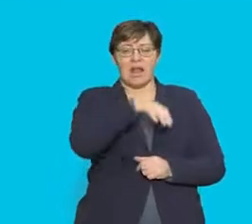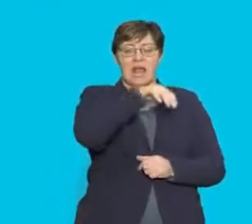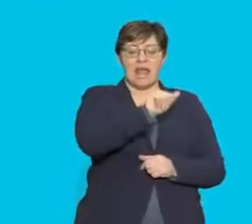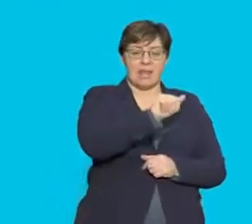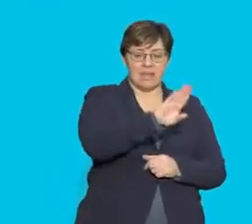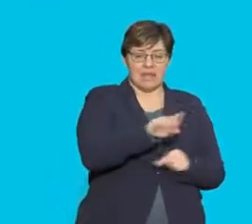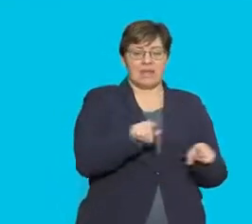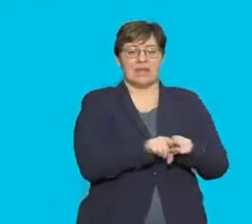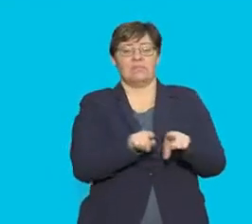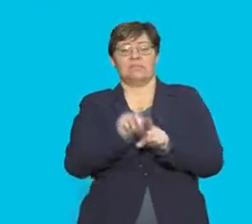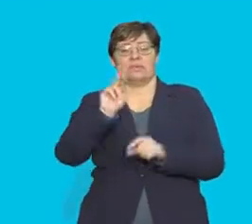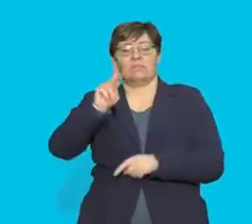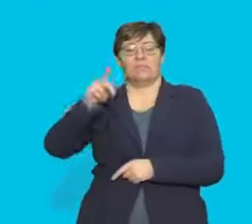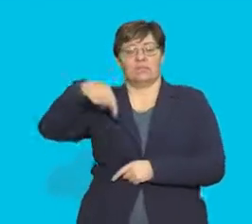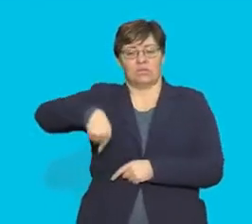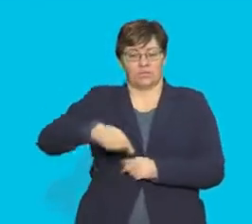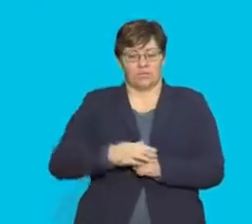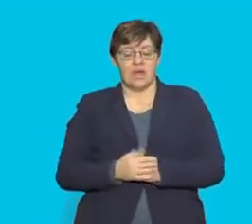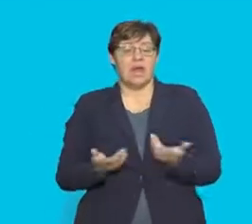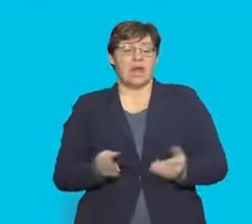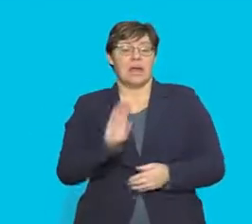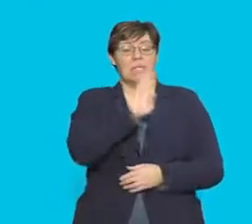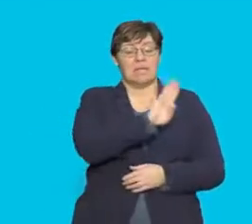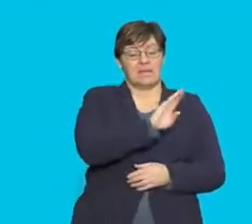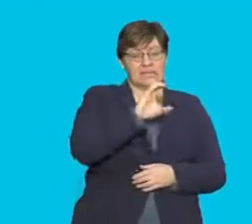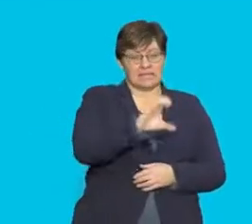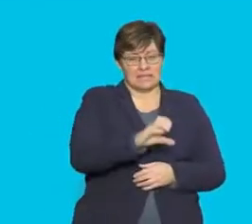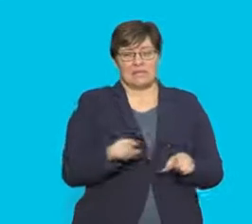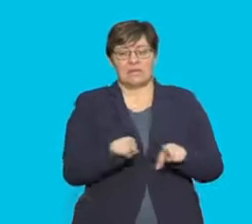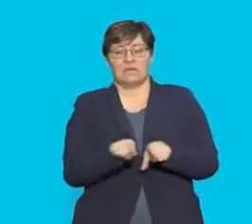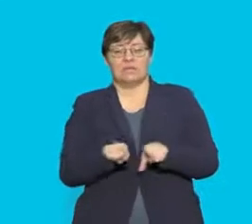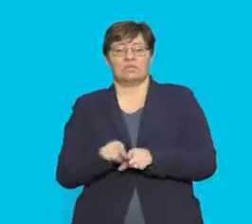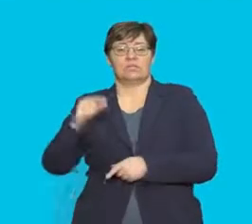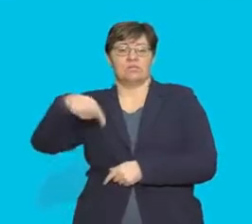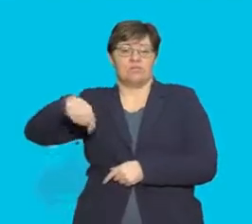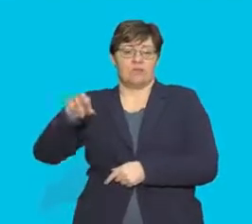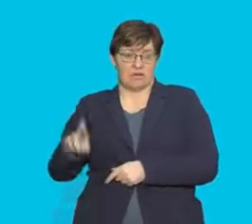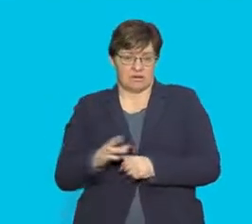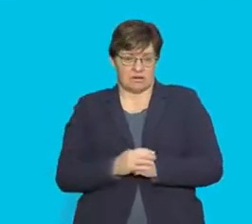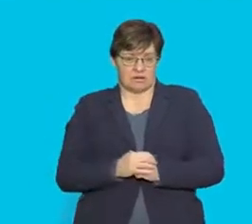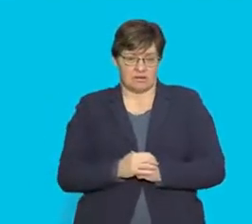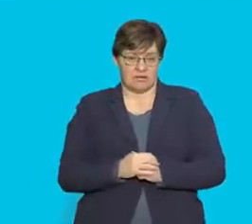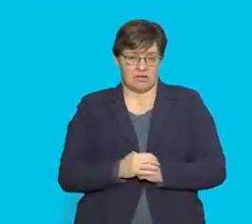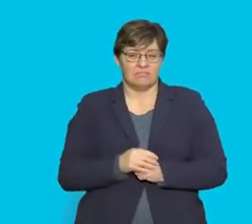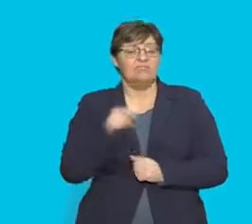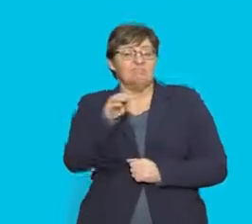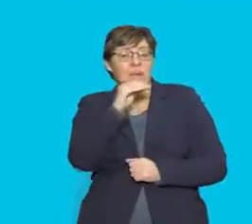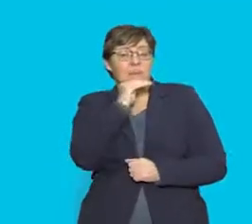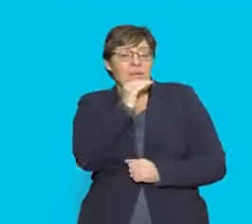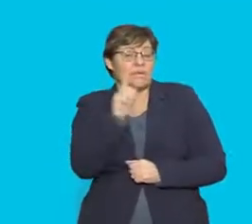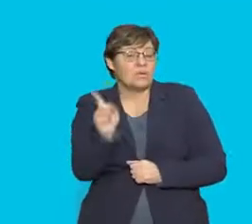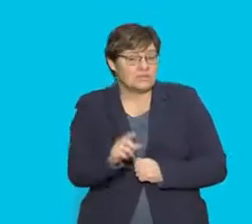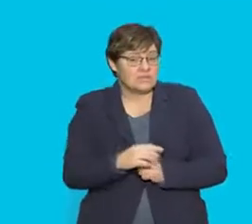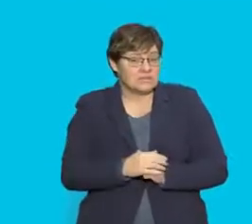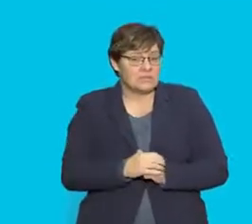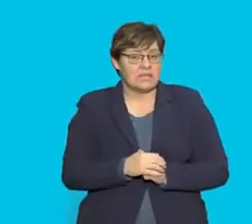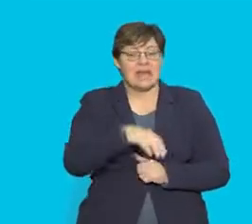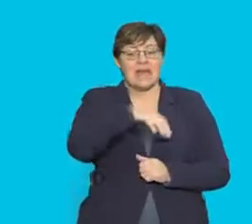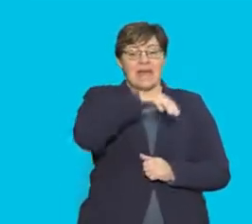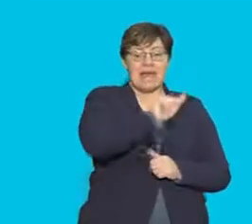is equal to P, Q, and B, C is equal to Q, R. It, therefore, means that